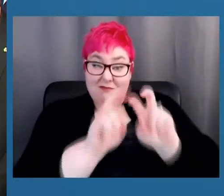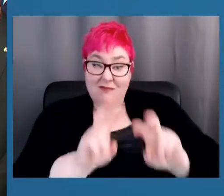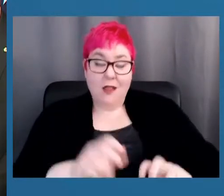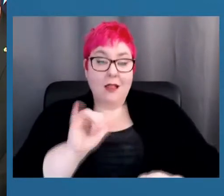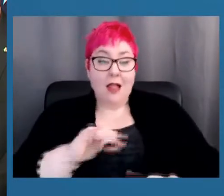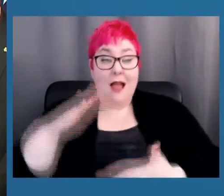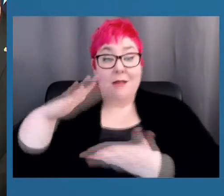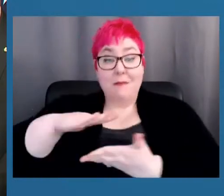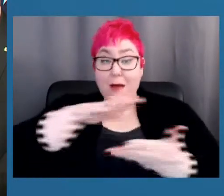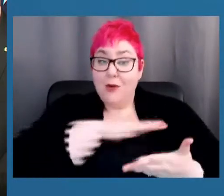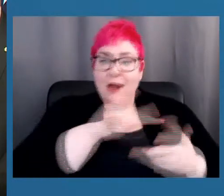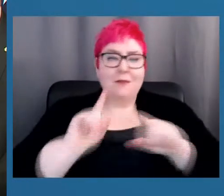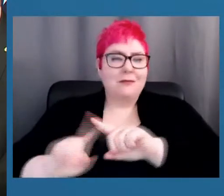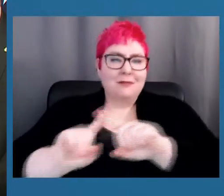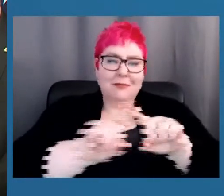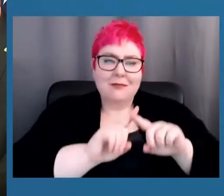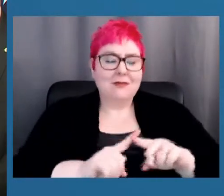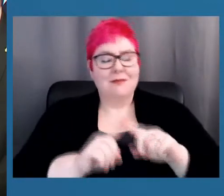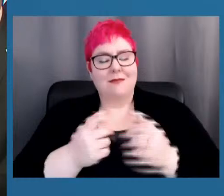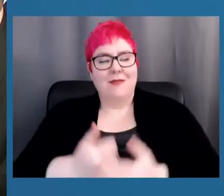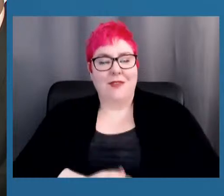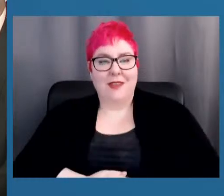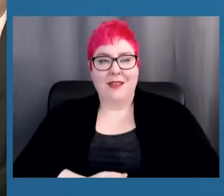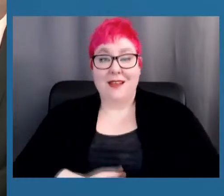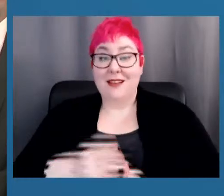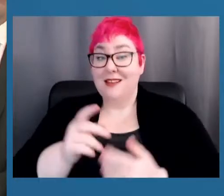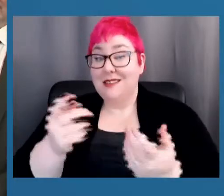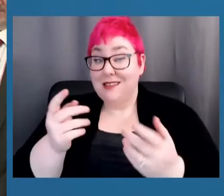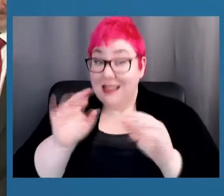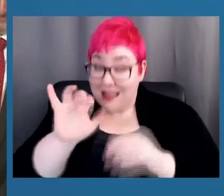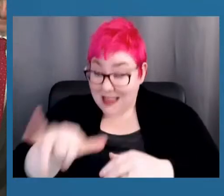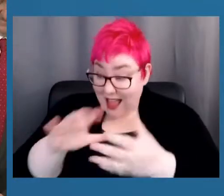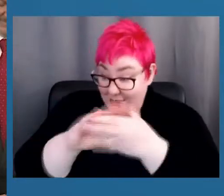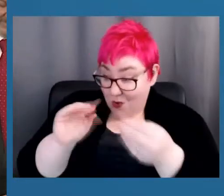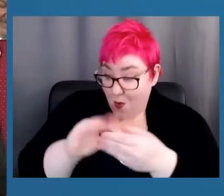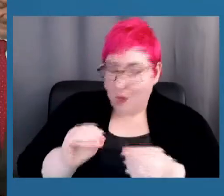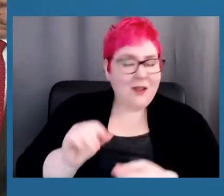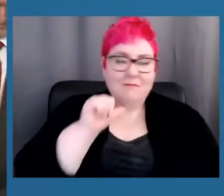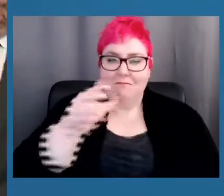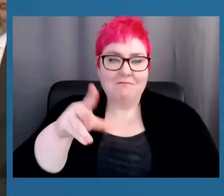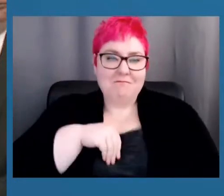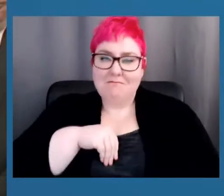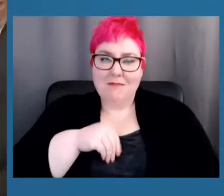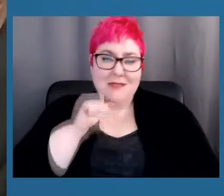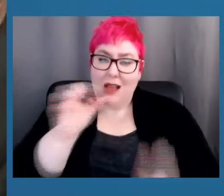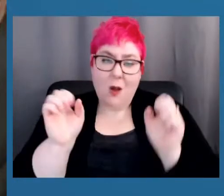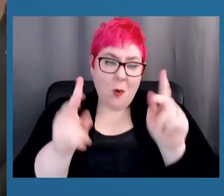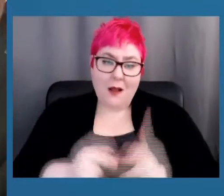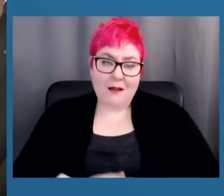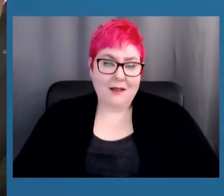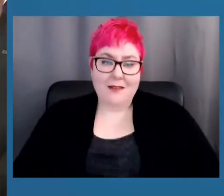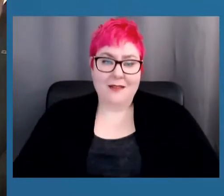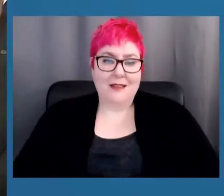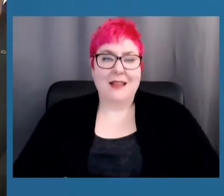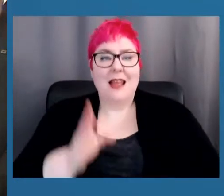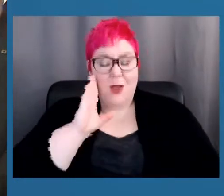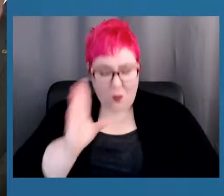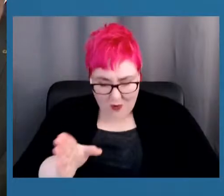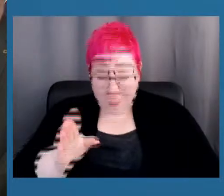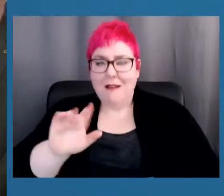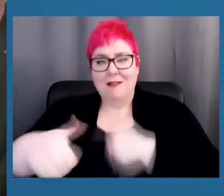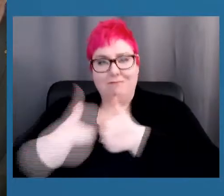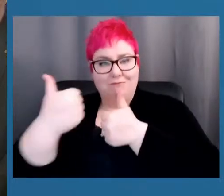more. Stories like these are unacceptable. It endangers people's lives. In my